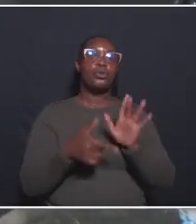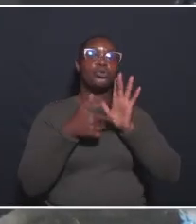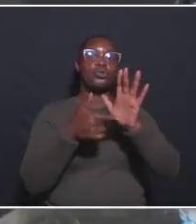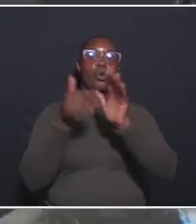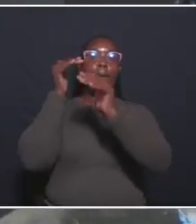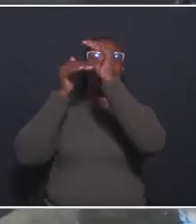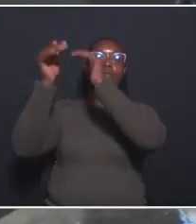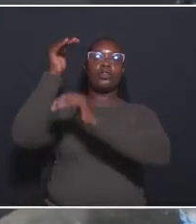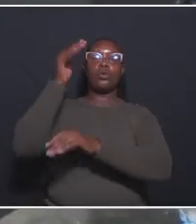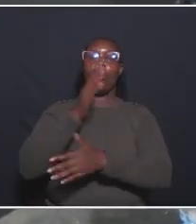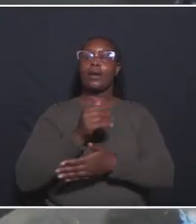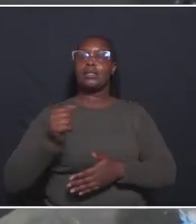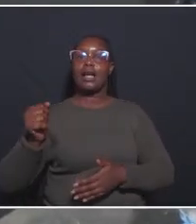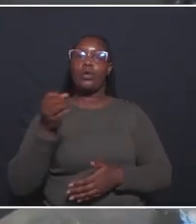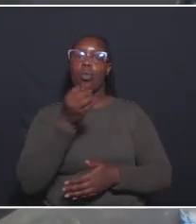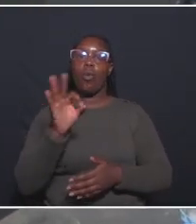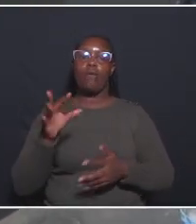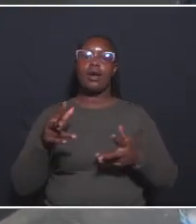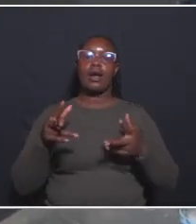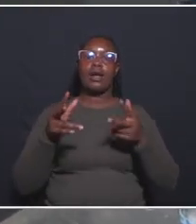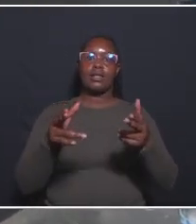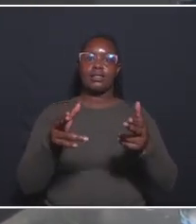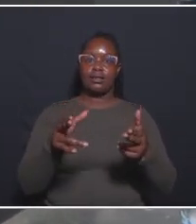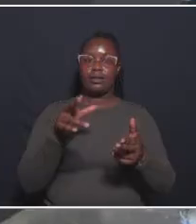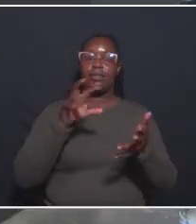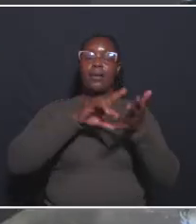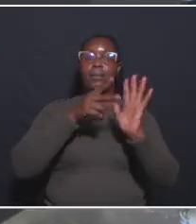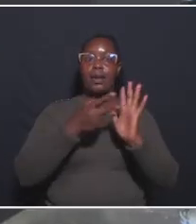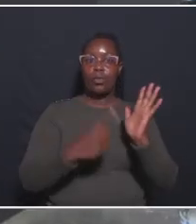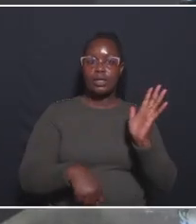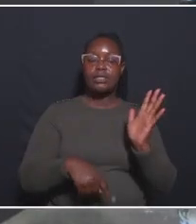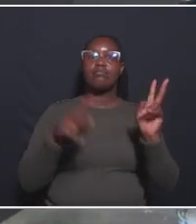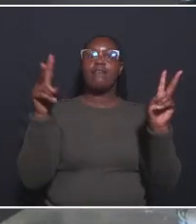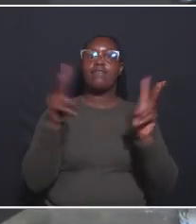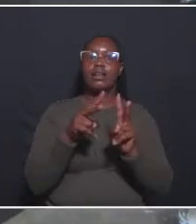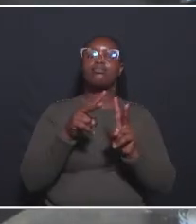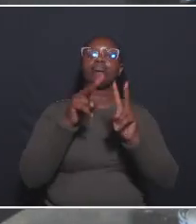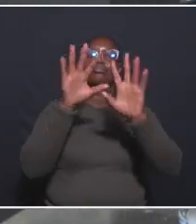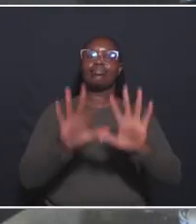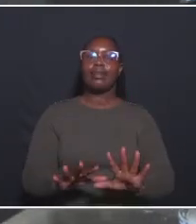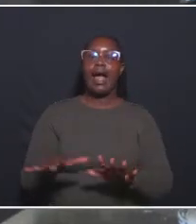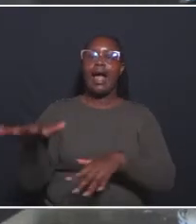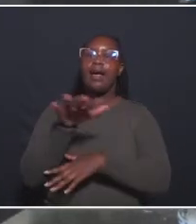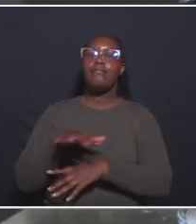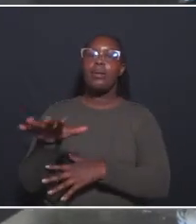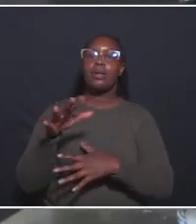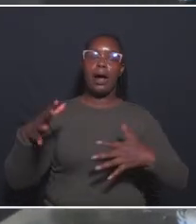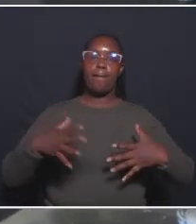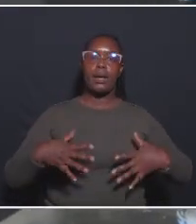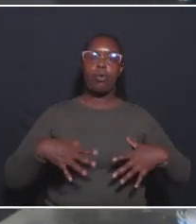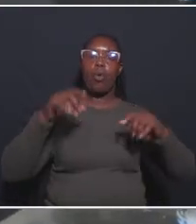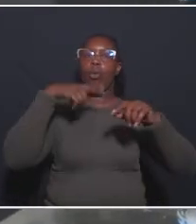side of editing and post-production. It's really very much overlooked. People look at the